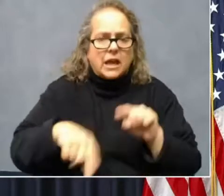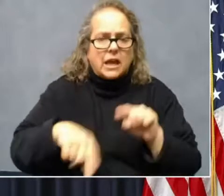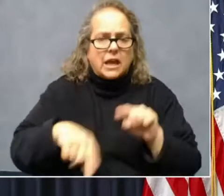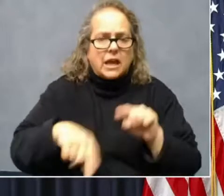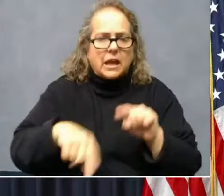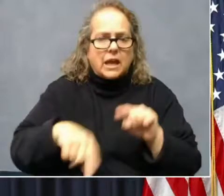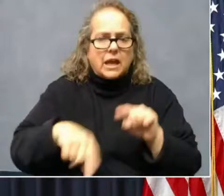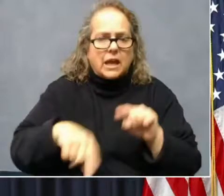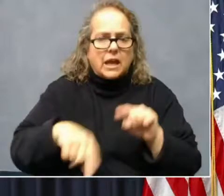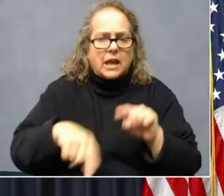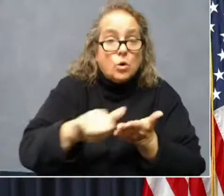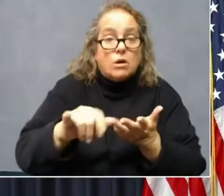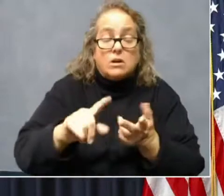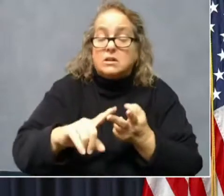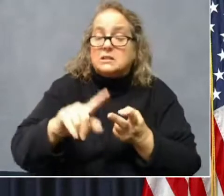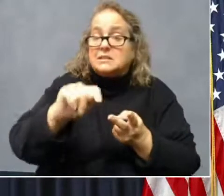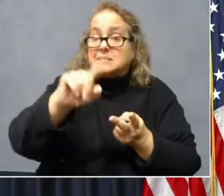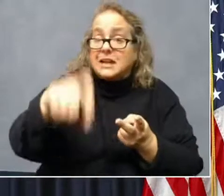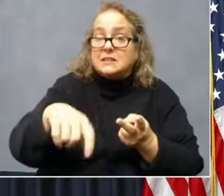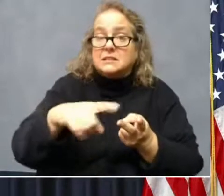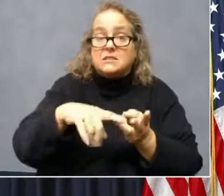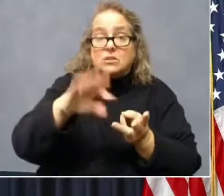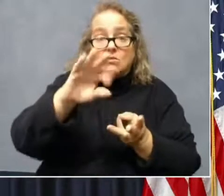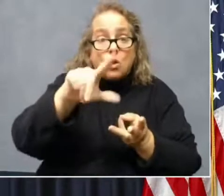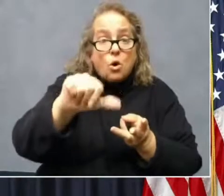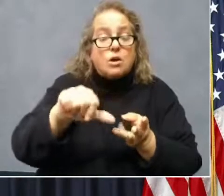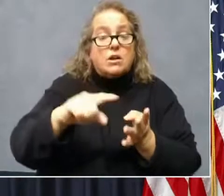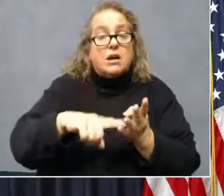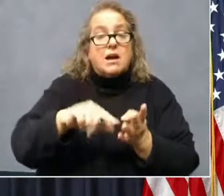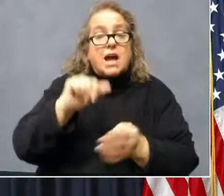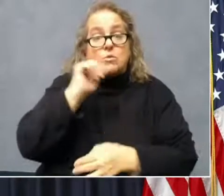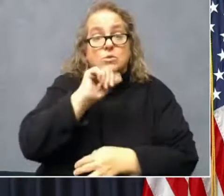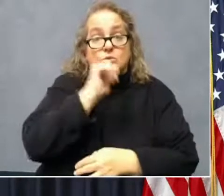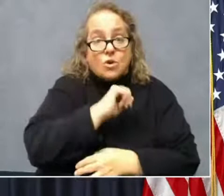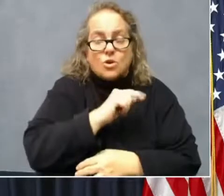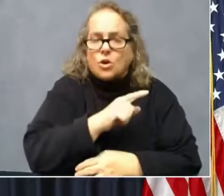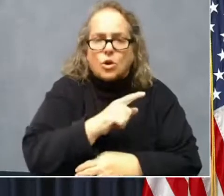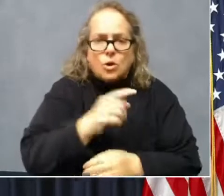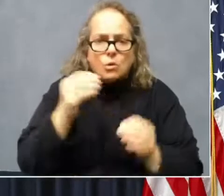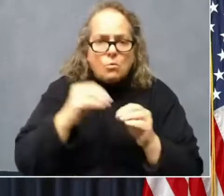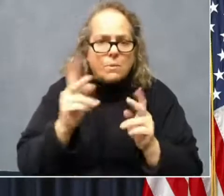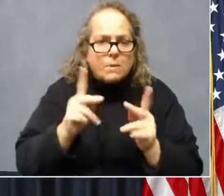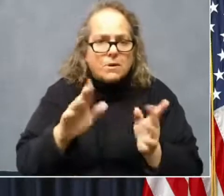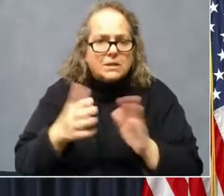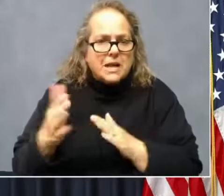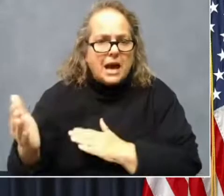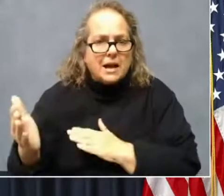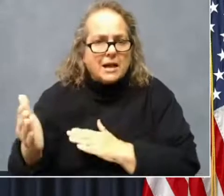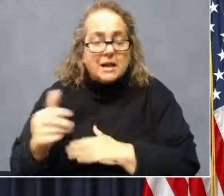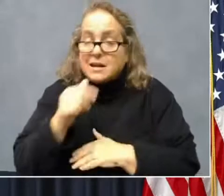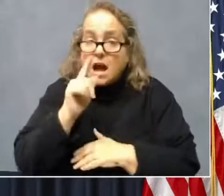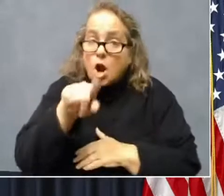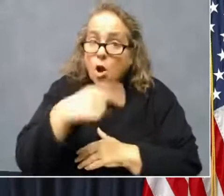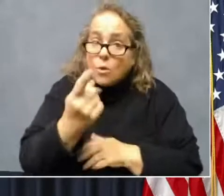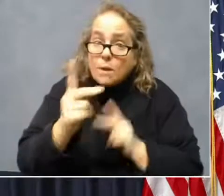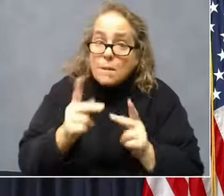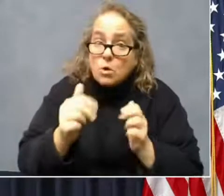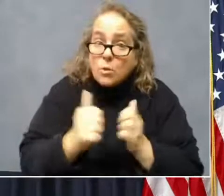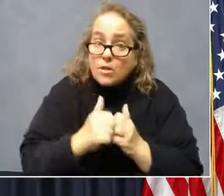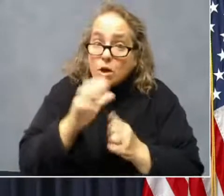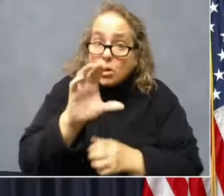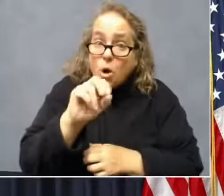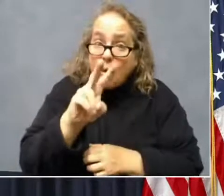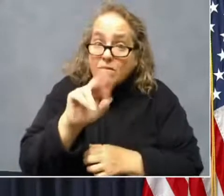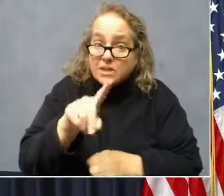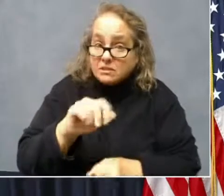Texas, a lot more people. And it's not just people with COVID. If we fill up a hospital